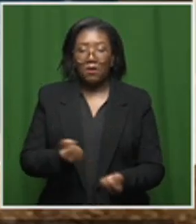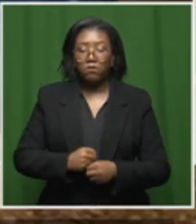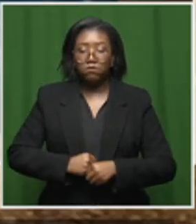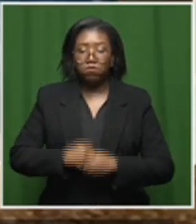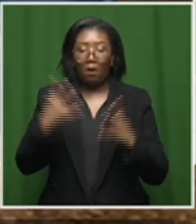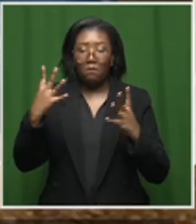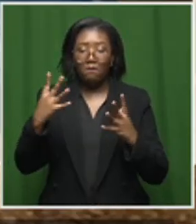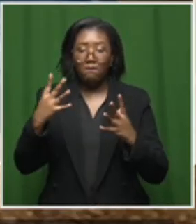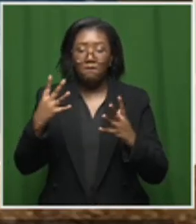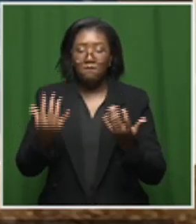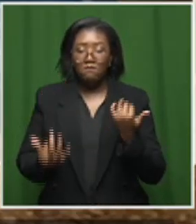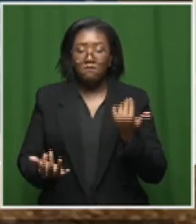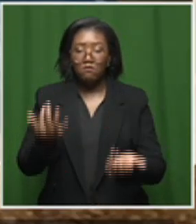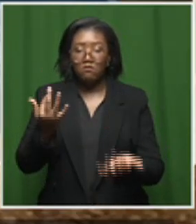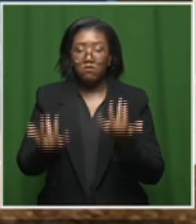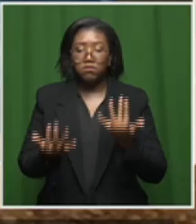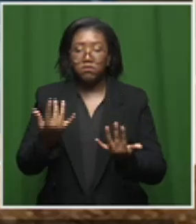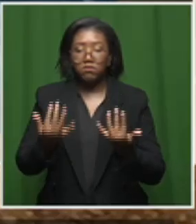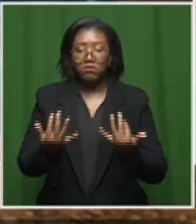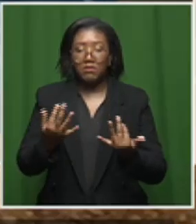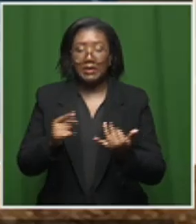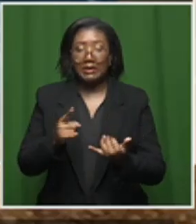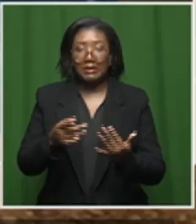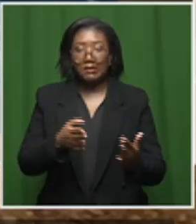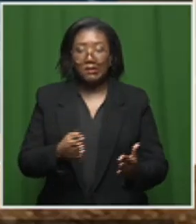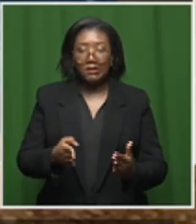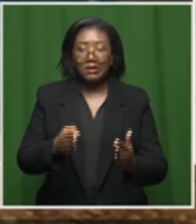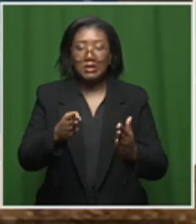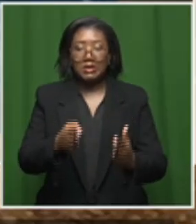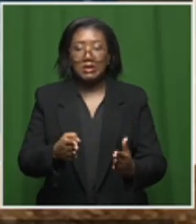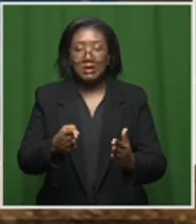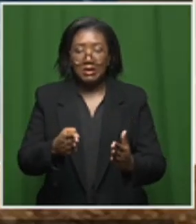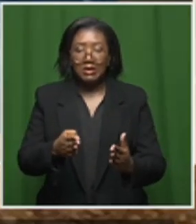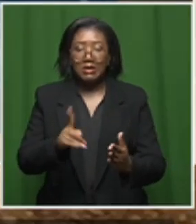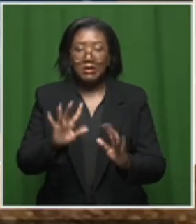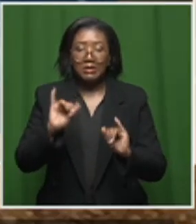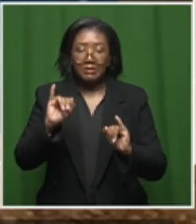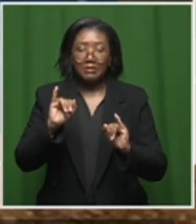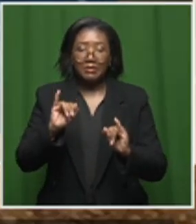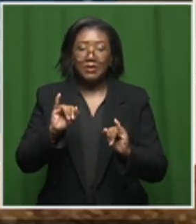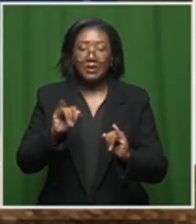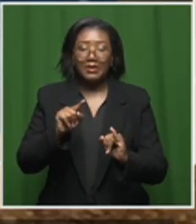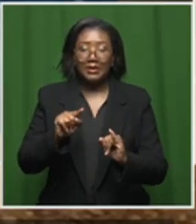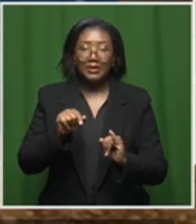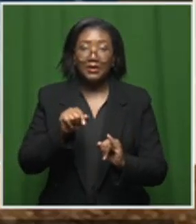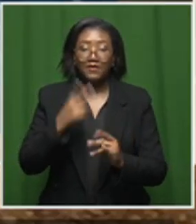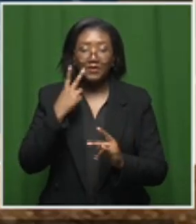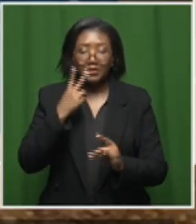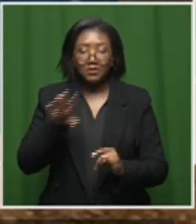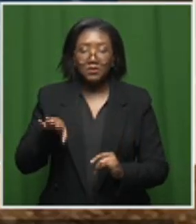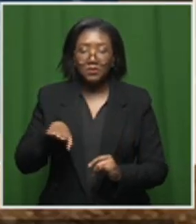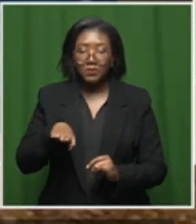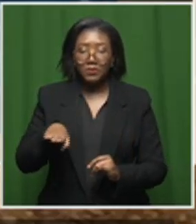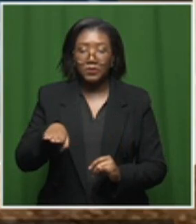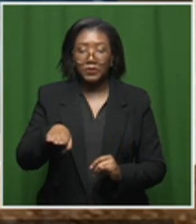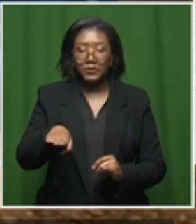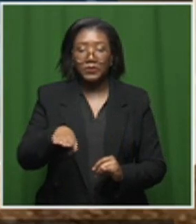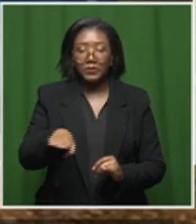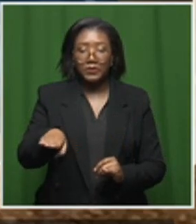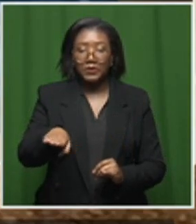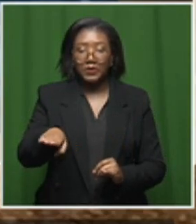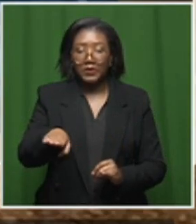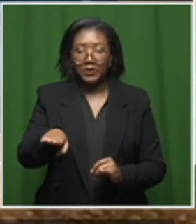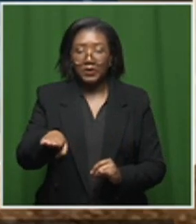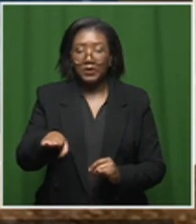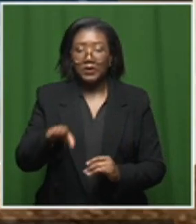vehicle. So the M13 blockage just as you come from Hillcrest in towards Kloof. So you come very slowly this morning through Maytime, down